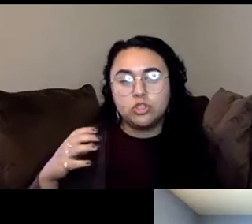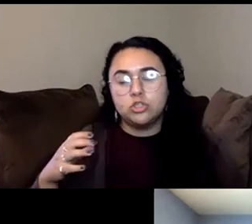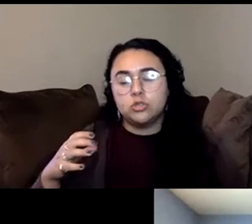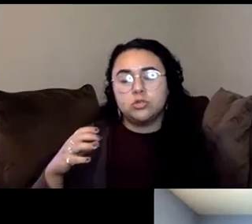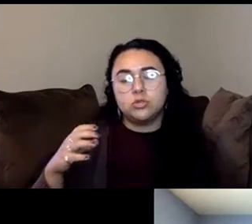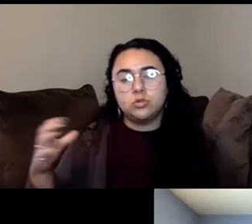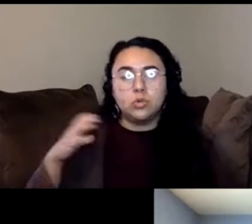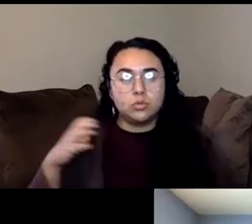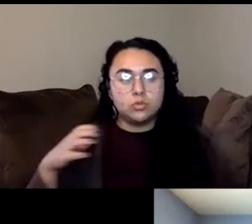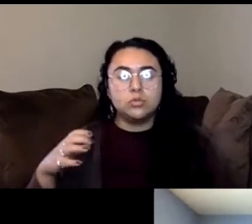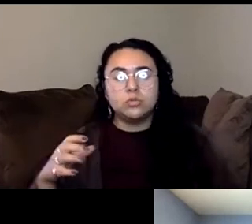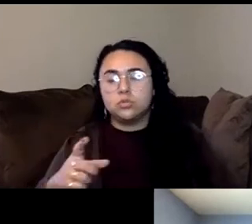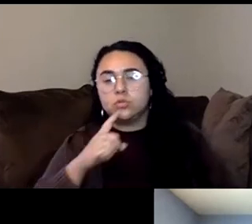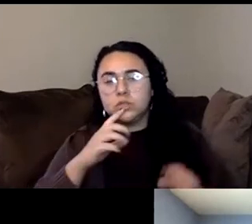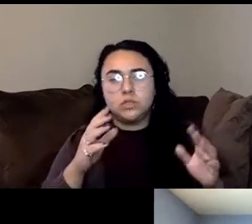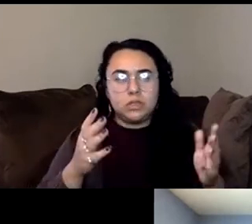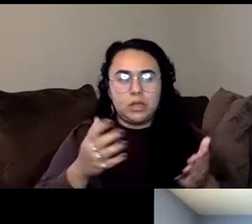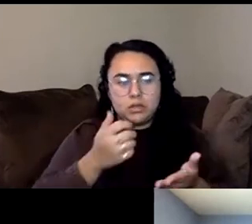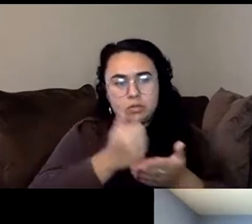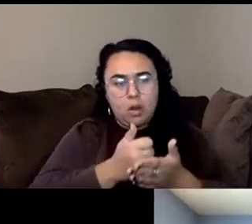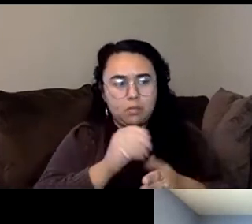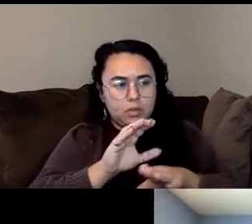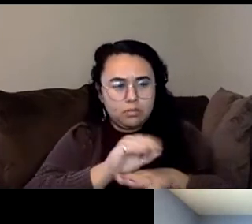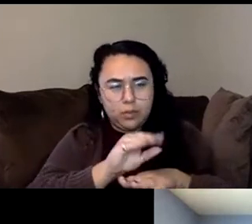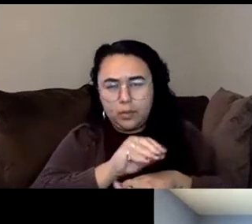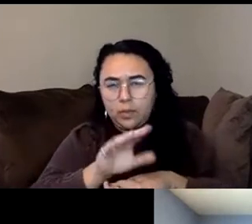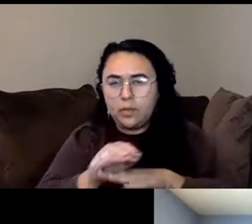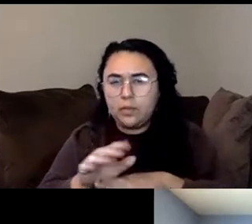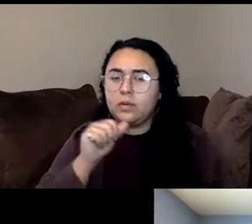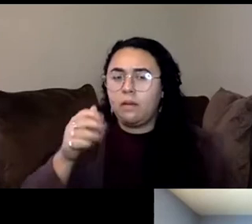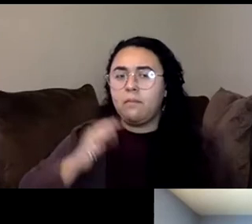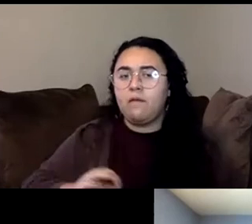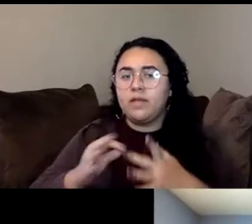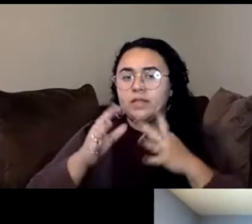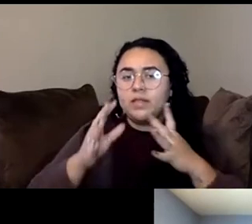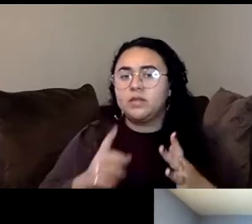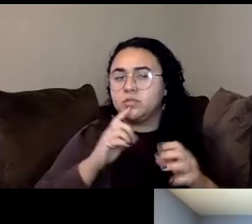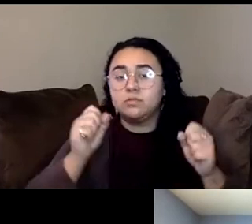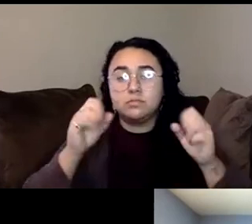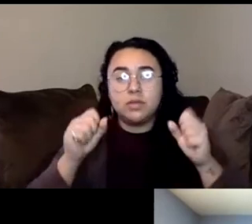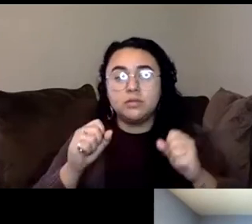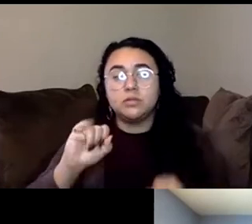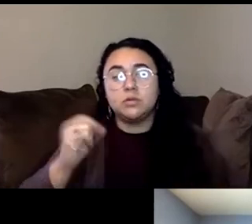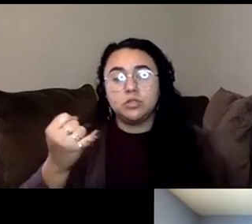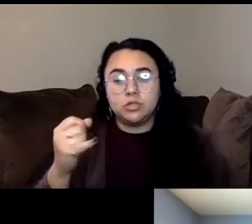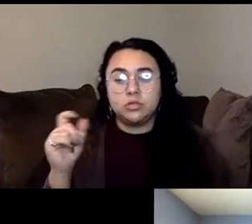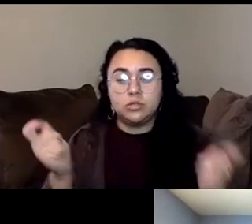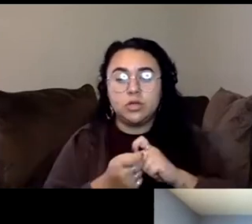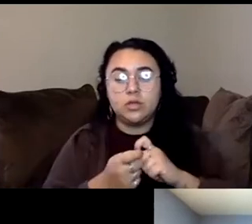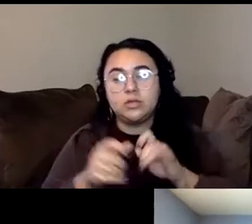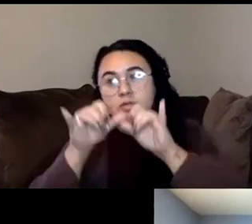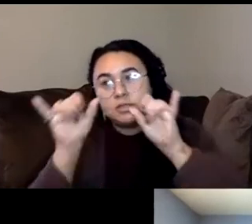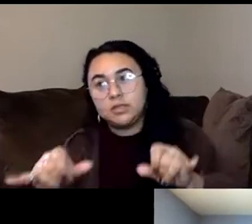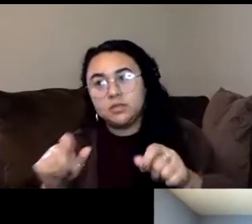just incredible nonprofit leaders, doing the amazing social justice change, systems change